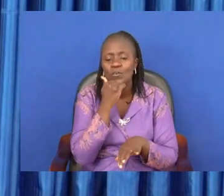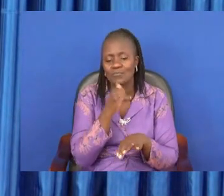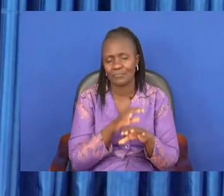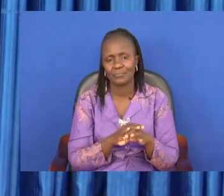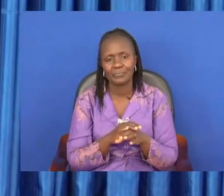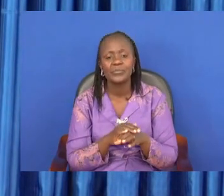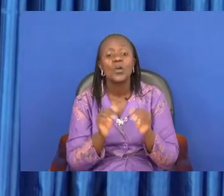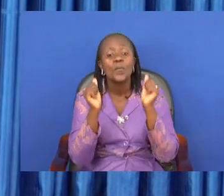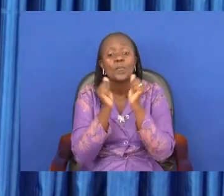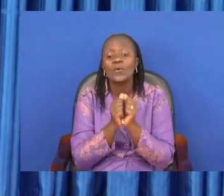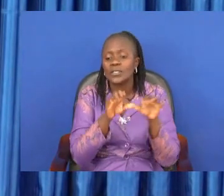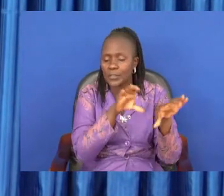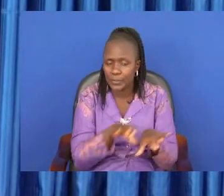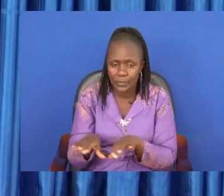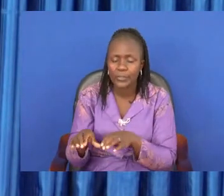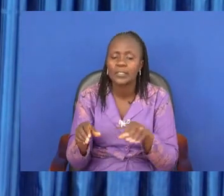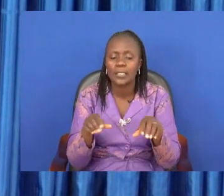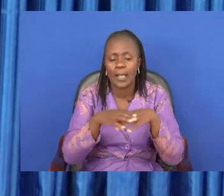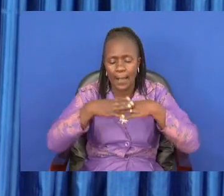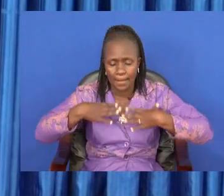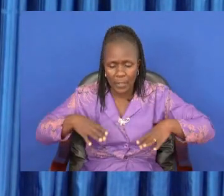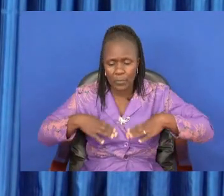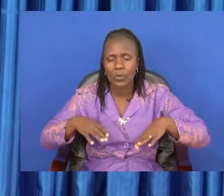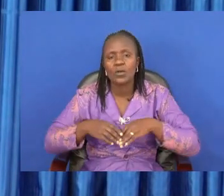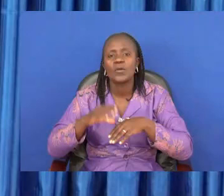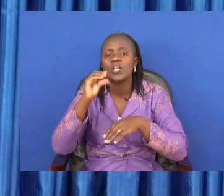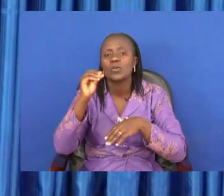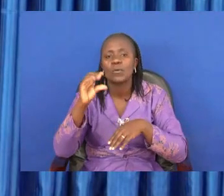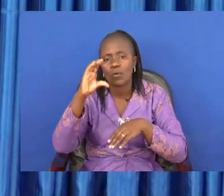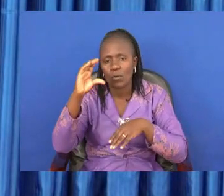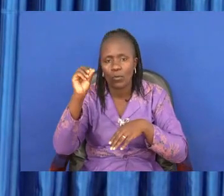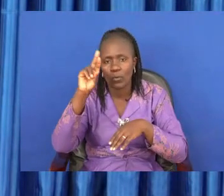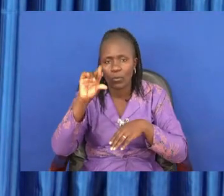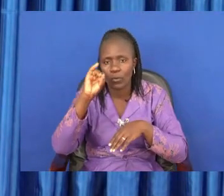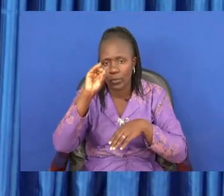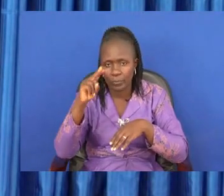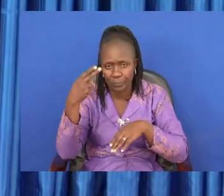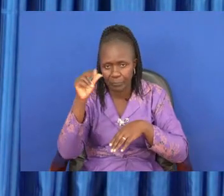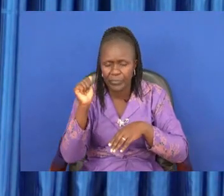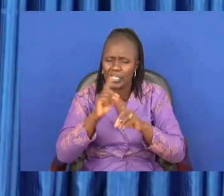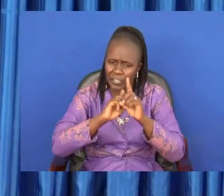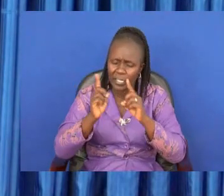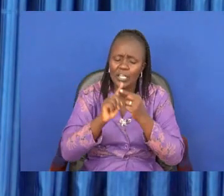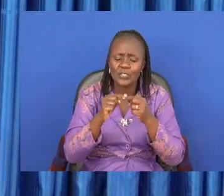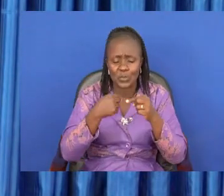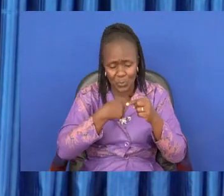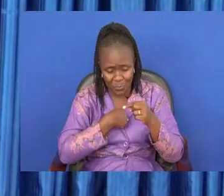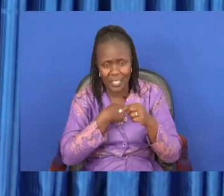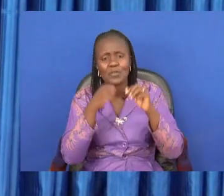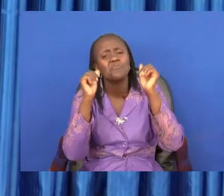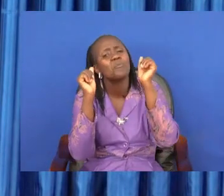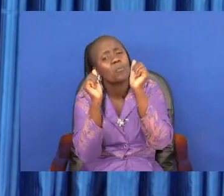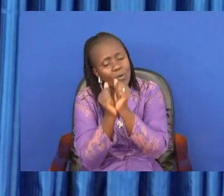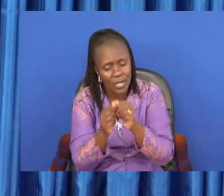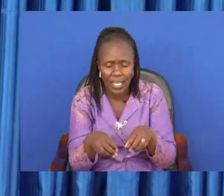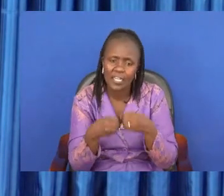is what Paul is trying to do to these people in Corinth. He's trying to tell them, you can run to me. As you run to me,